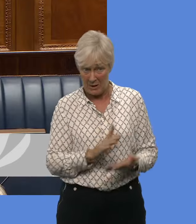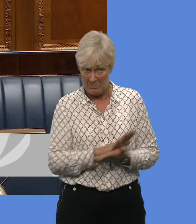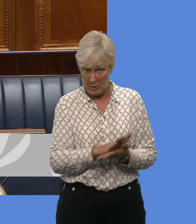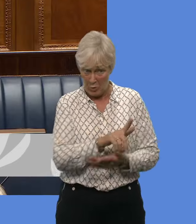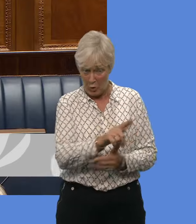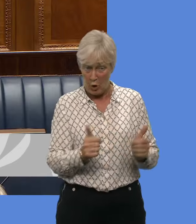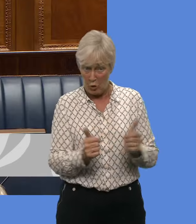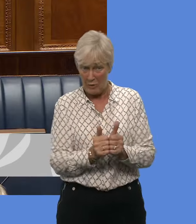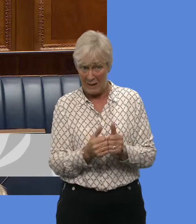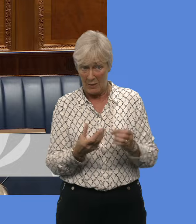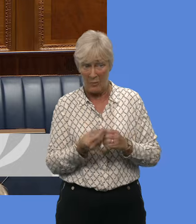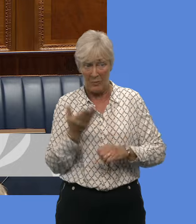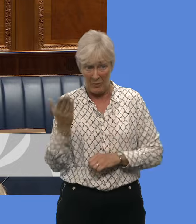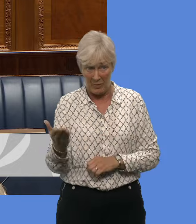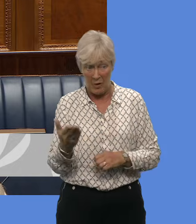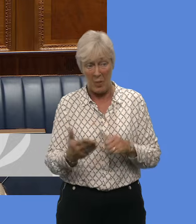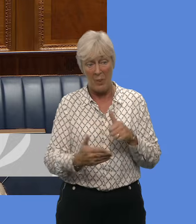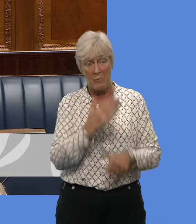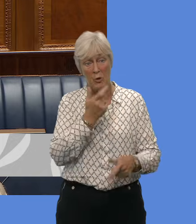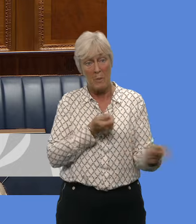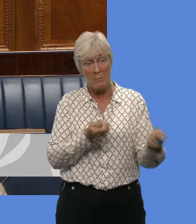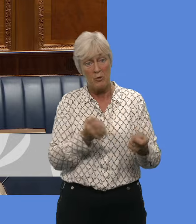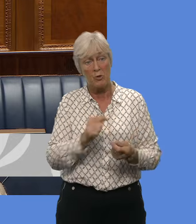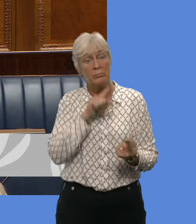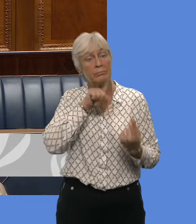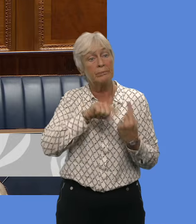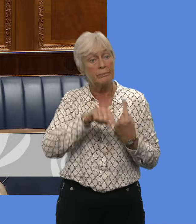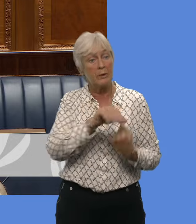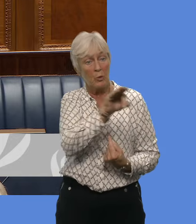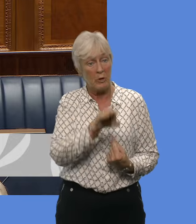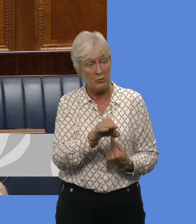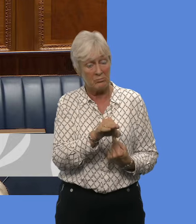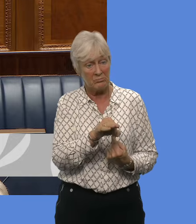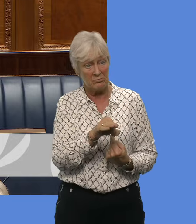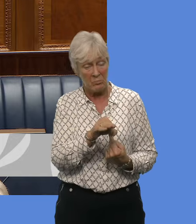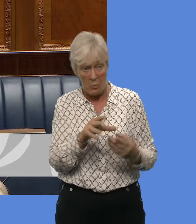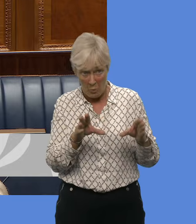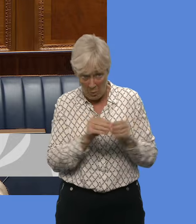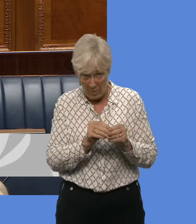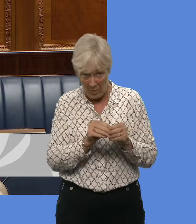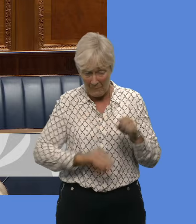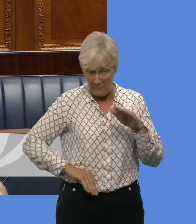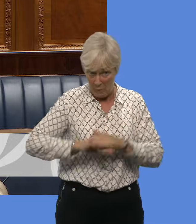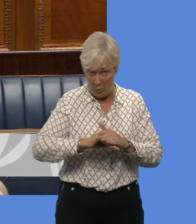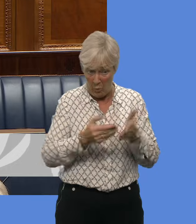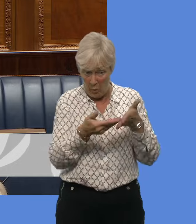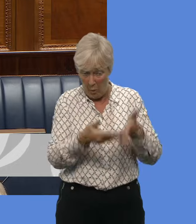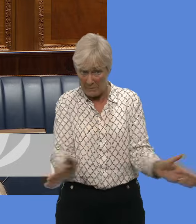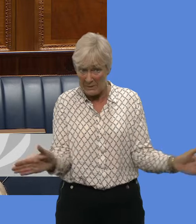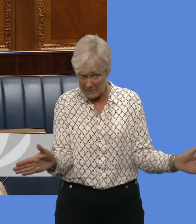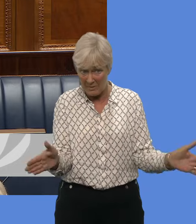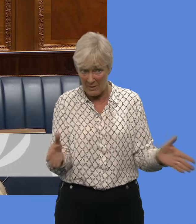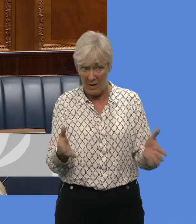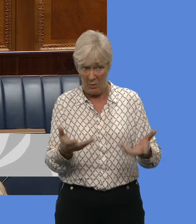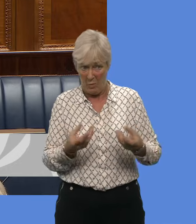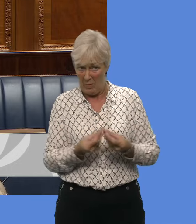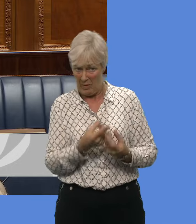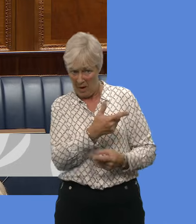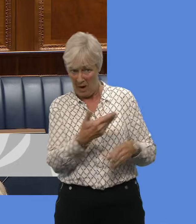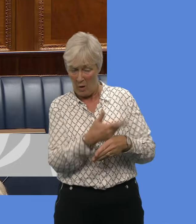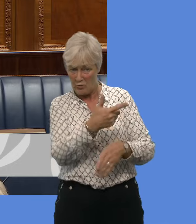agree with me that the First Minister should now answer all questions put to her with complete transparency regarding how she